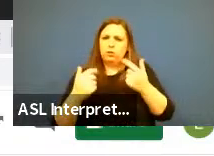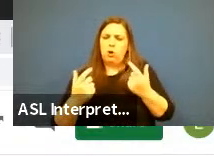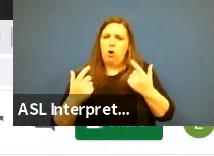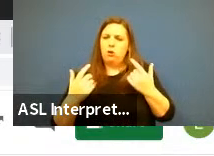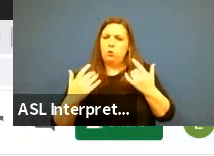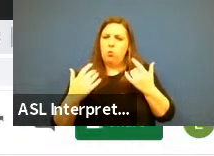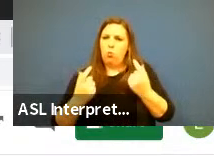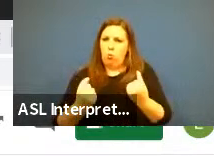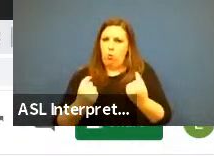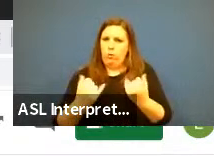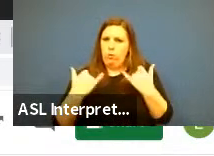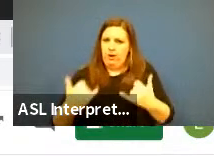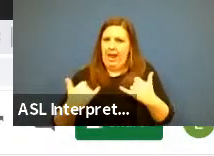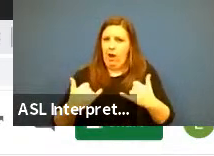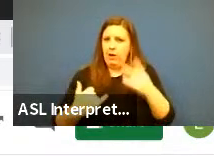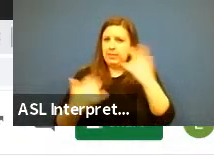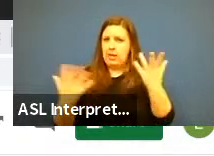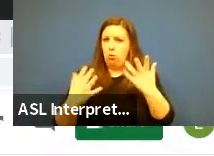it's working.